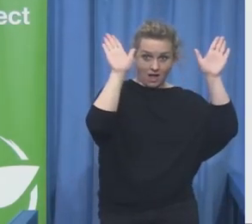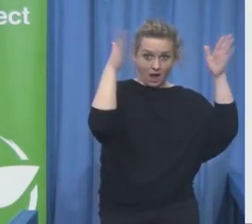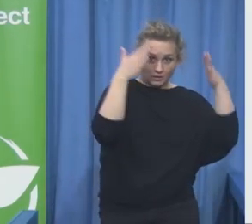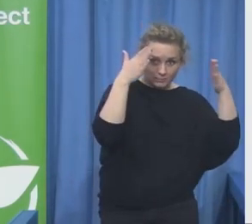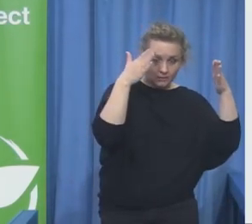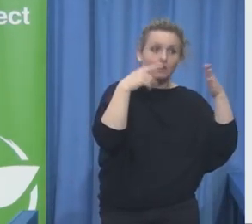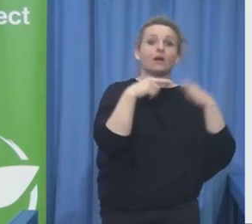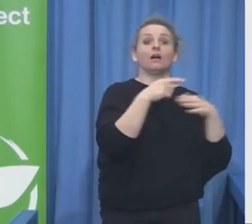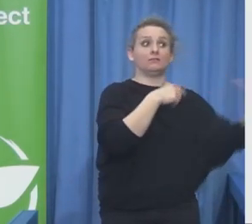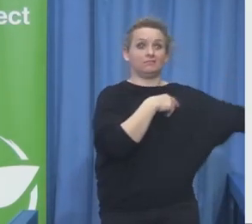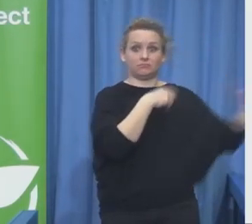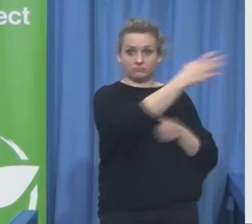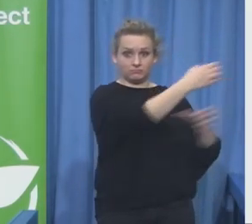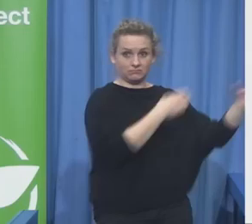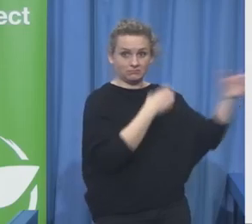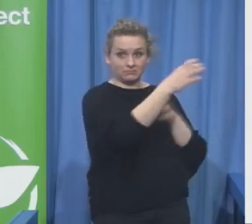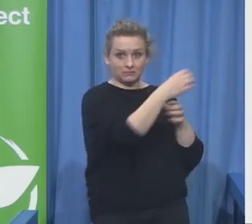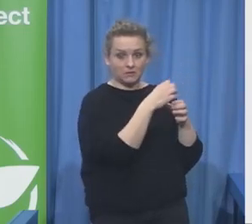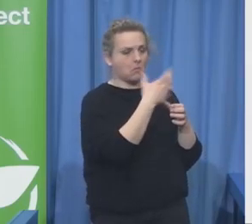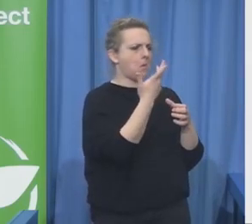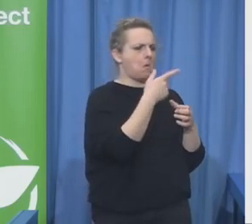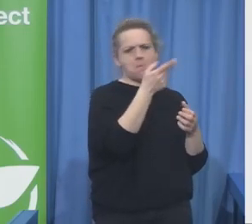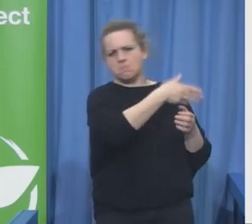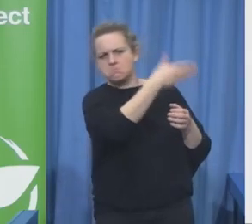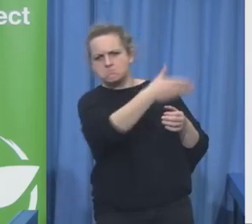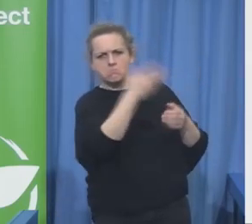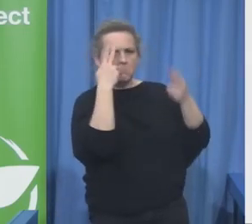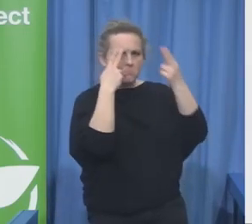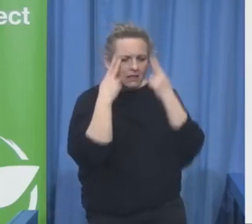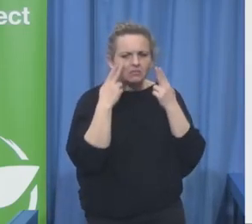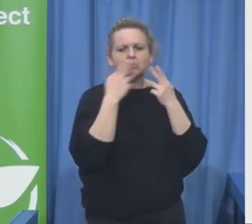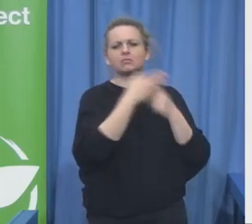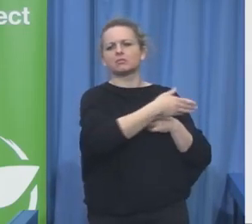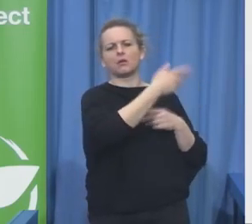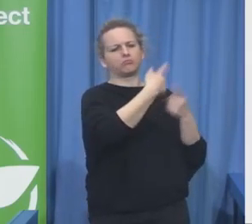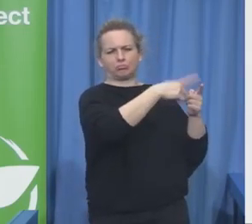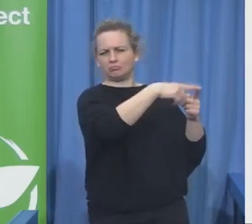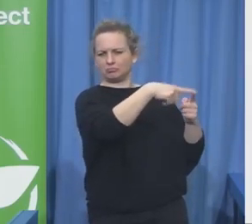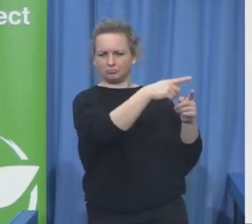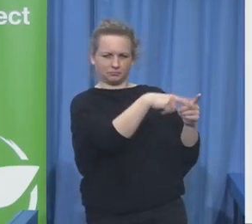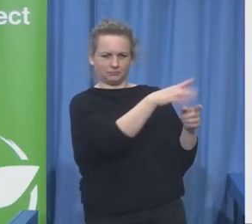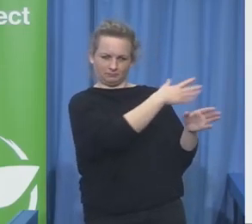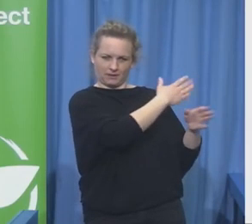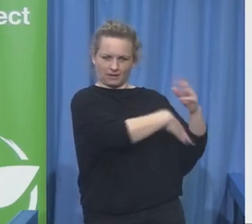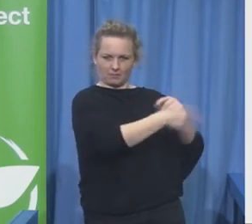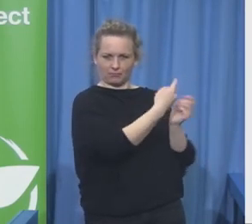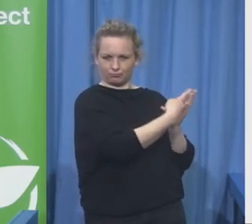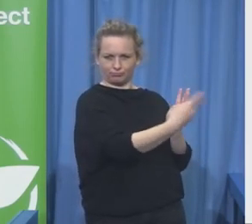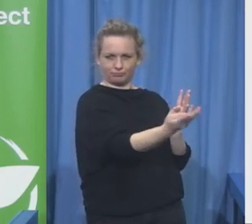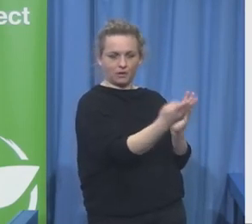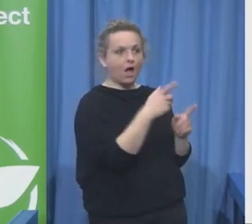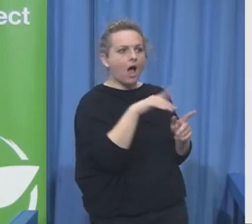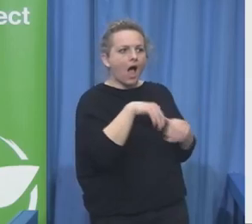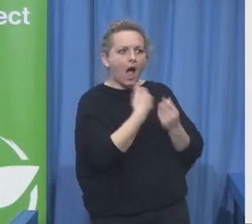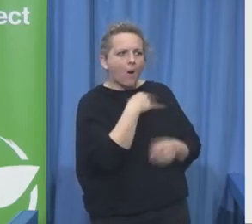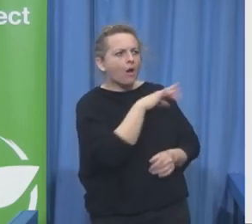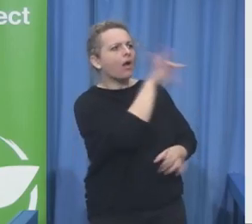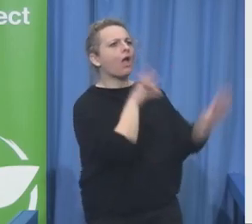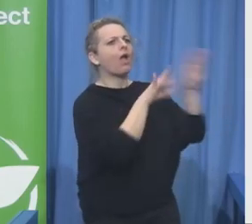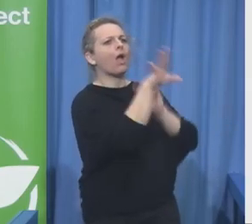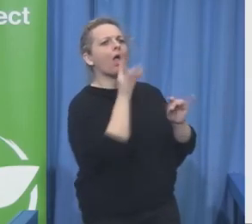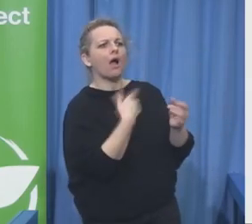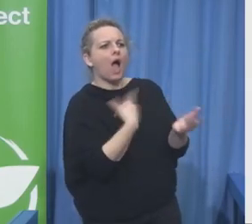disabilities and blind employees too. And the way that we would recruit them is by making sure that our engineering teams are actively on the lookout for